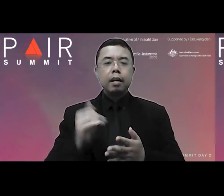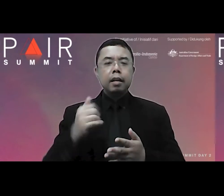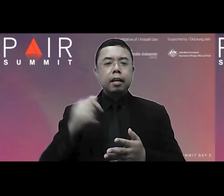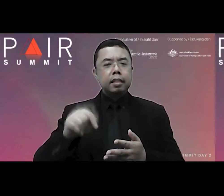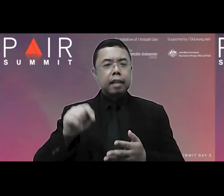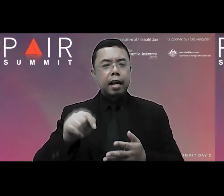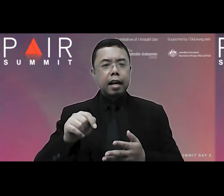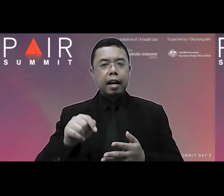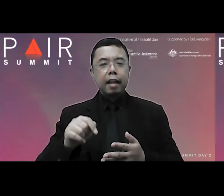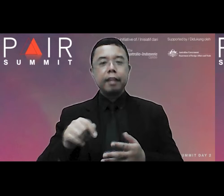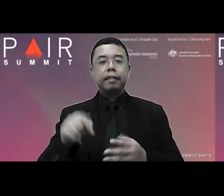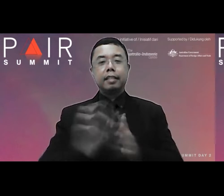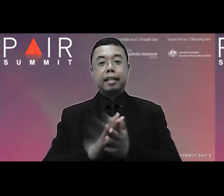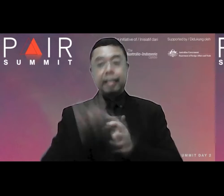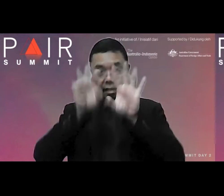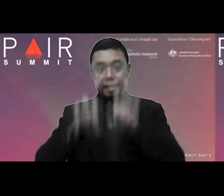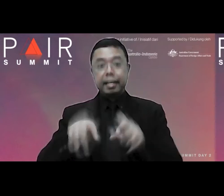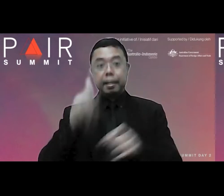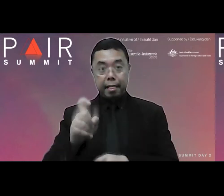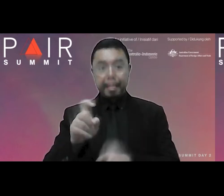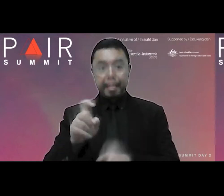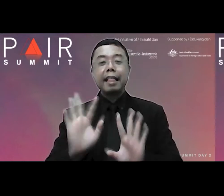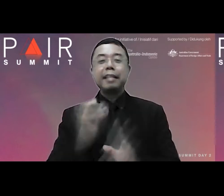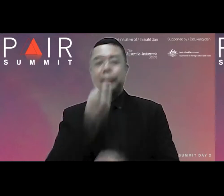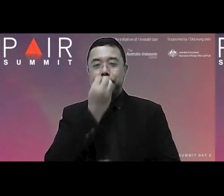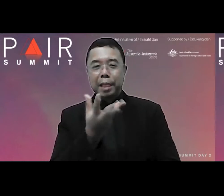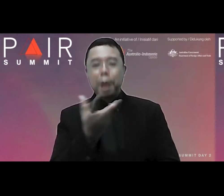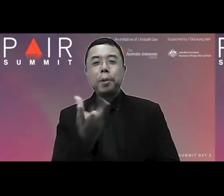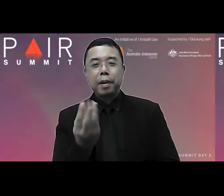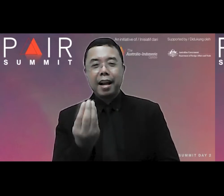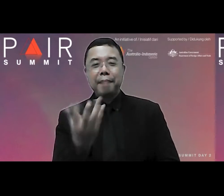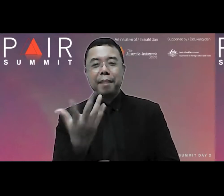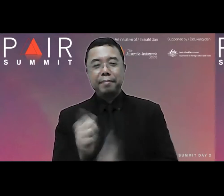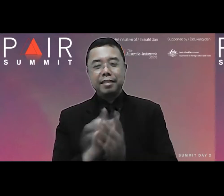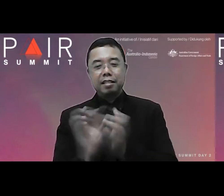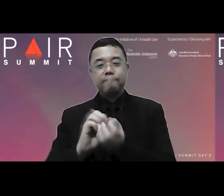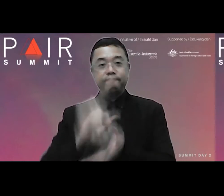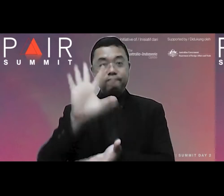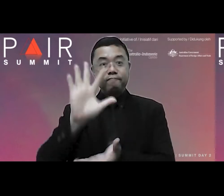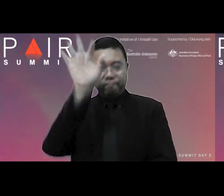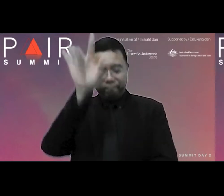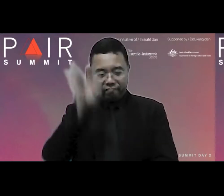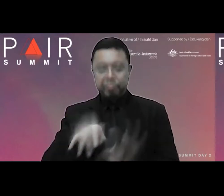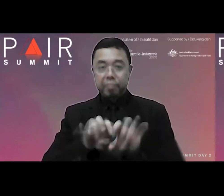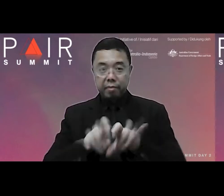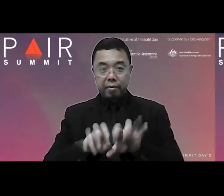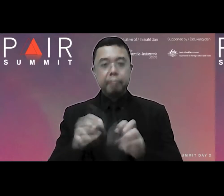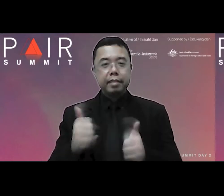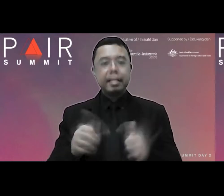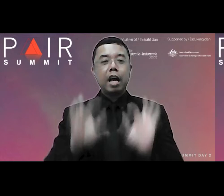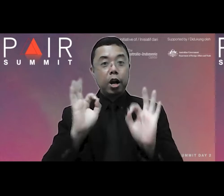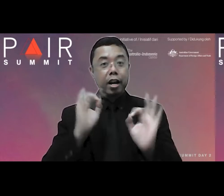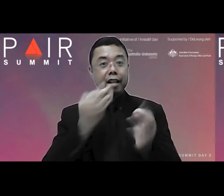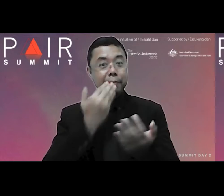it is on so that you can pop those questions into the box. And thanks to those who've already sent through questions from our